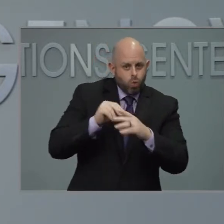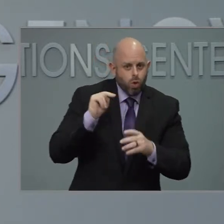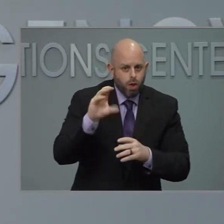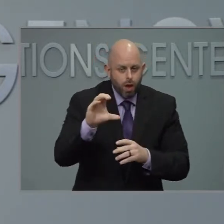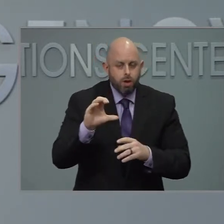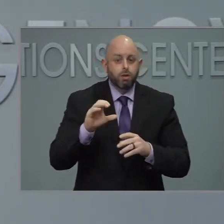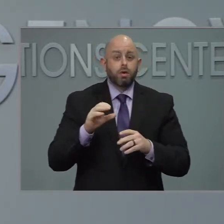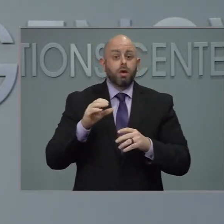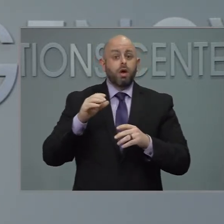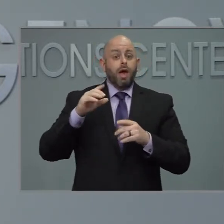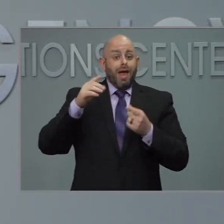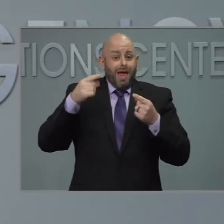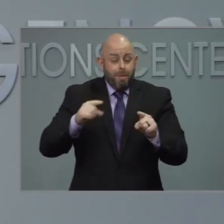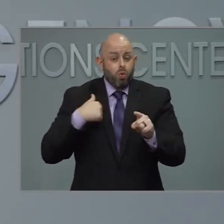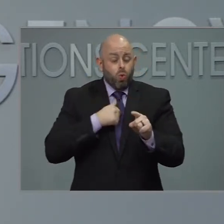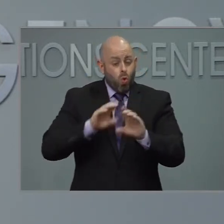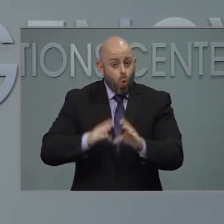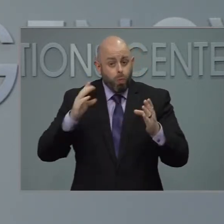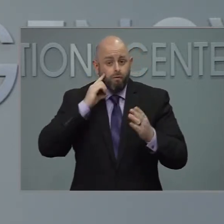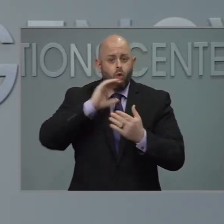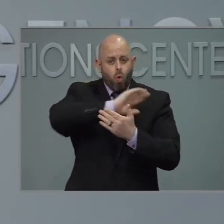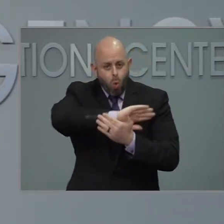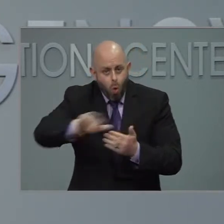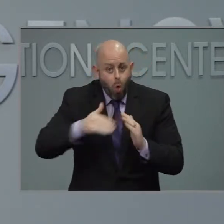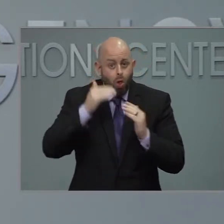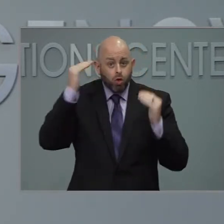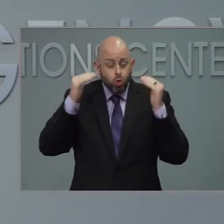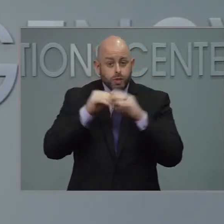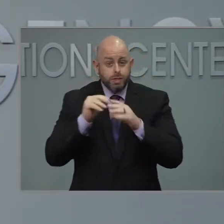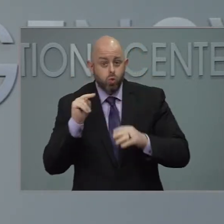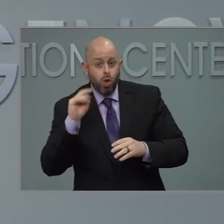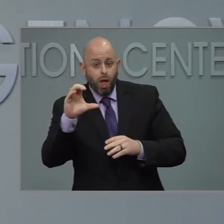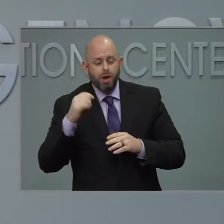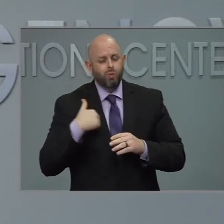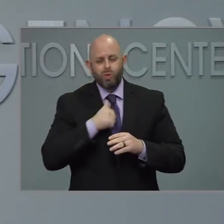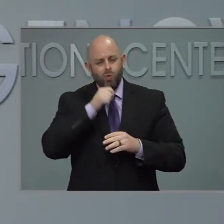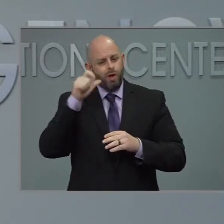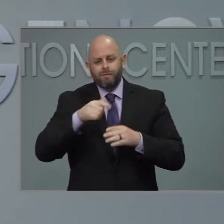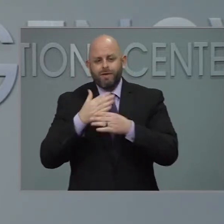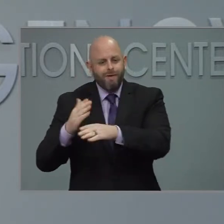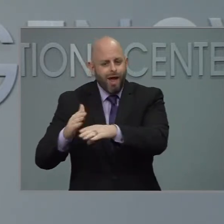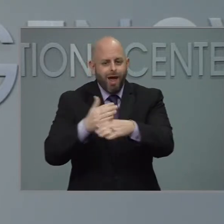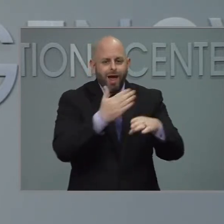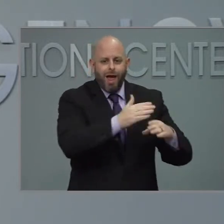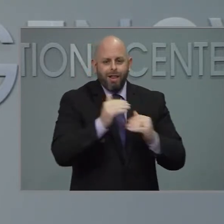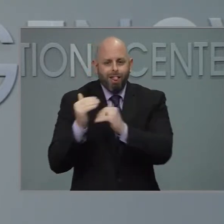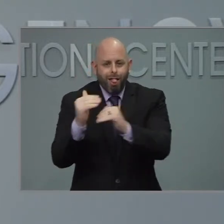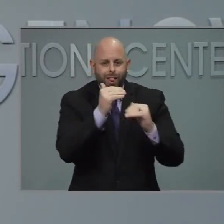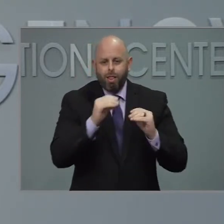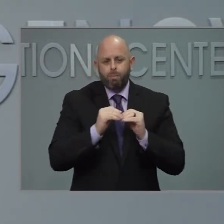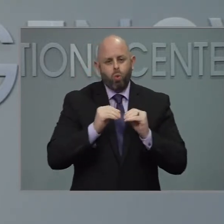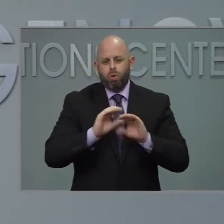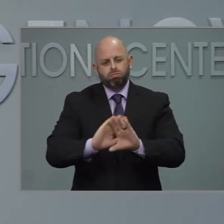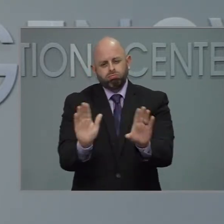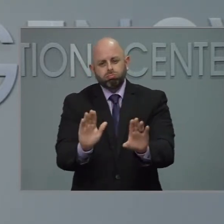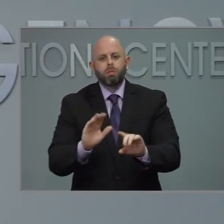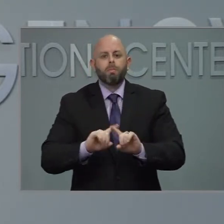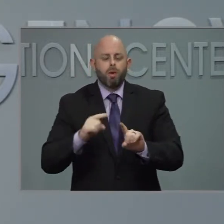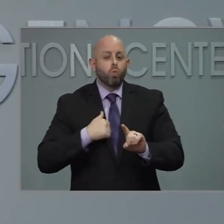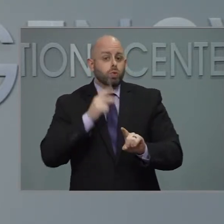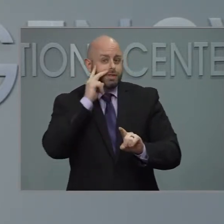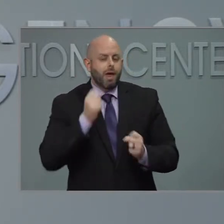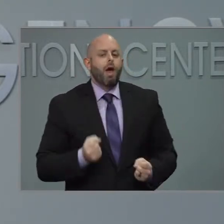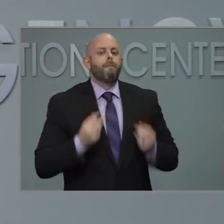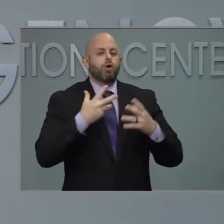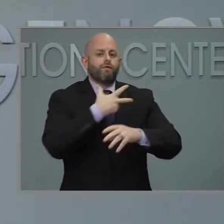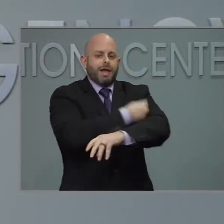opening to all adults, we do believe that we won't have to further sub-segment Group 5, but we'll have to see what the supply looks like and